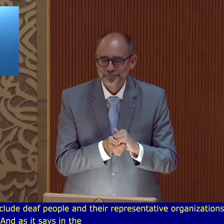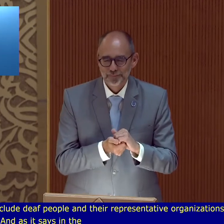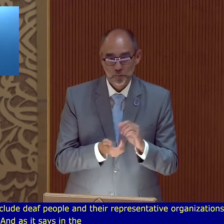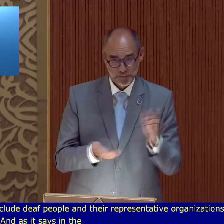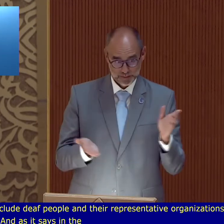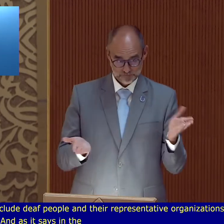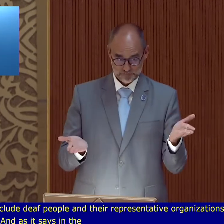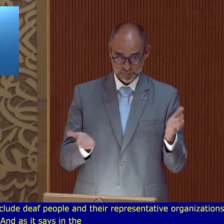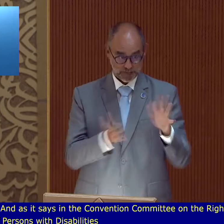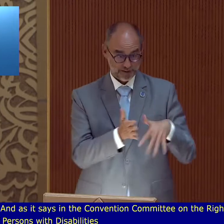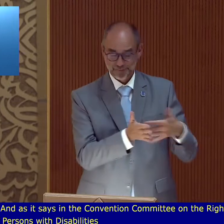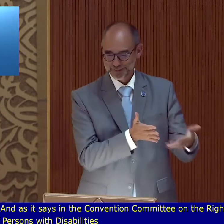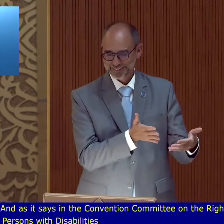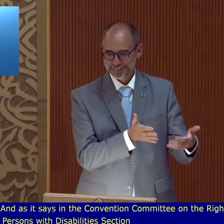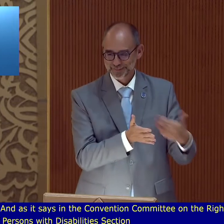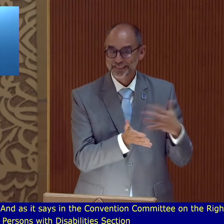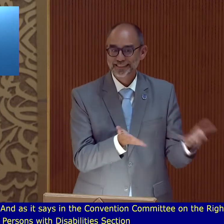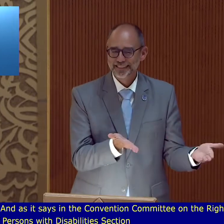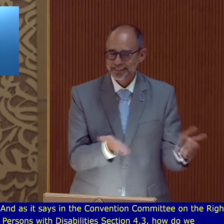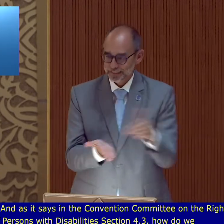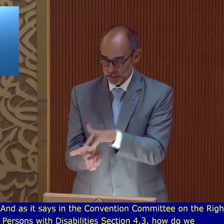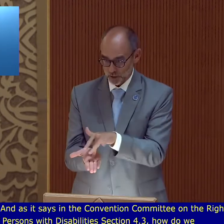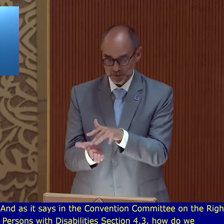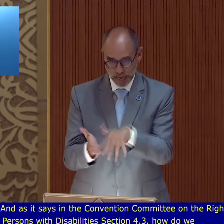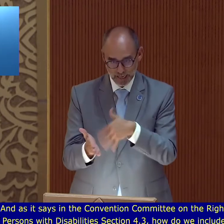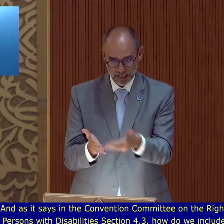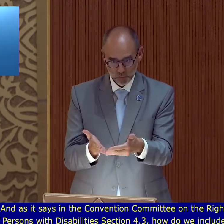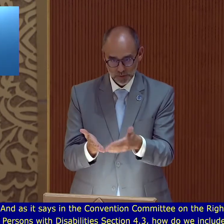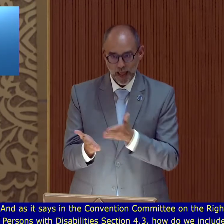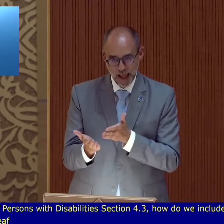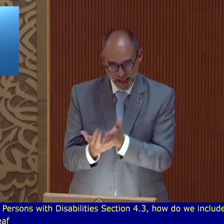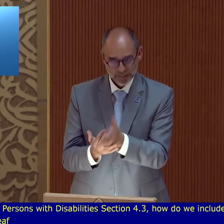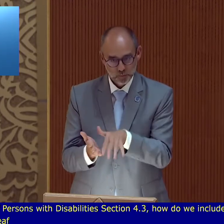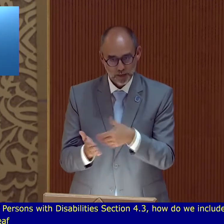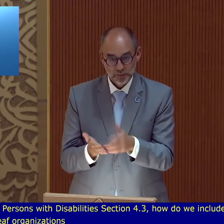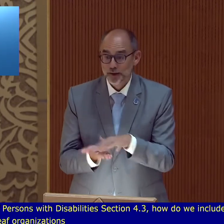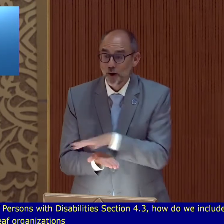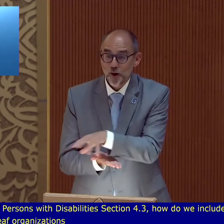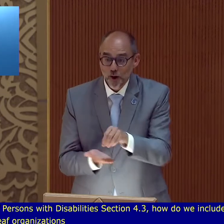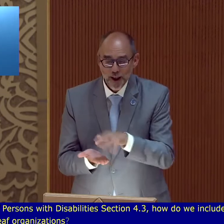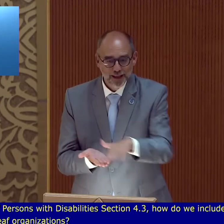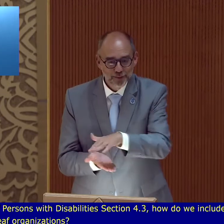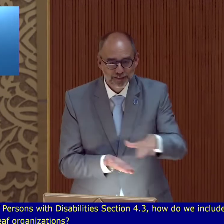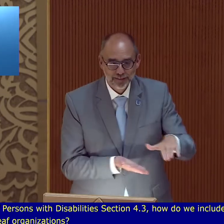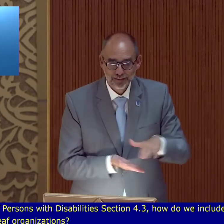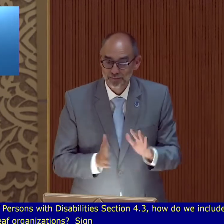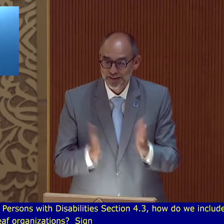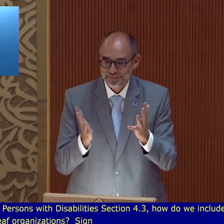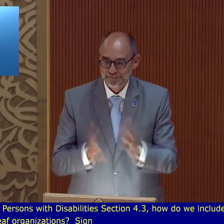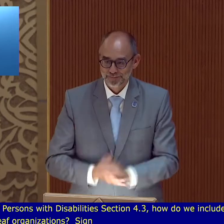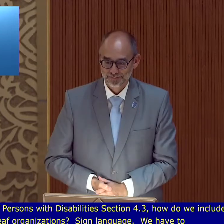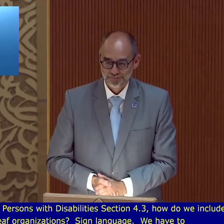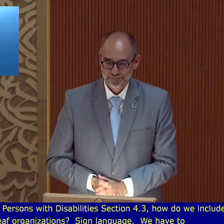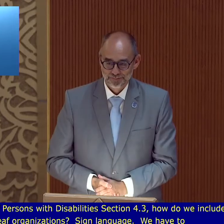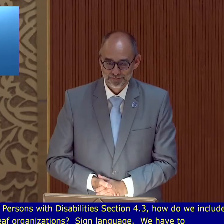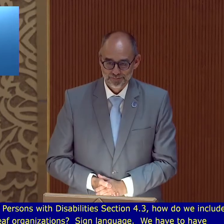deaf organizations? Sign language. We have to have sign language front and center. And if people